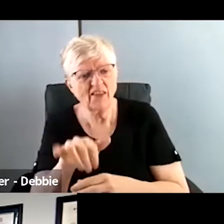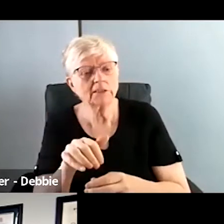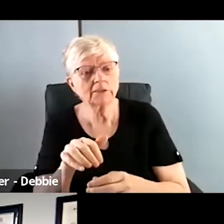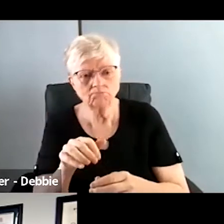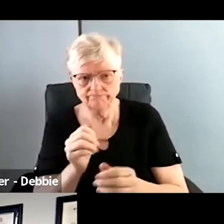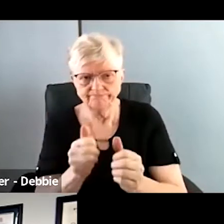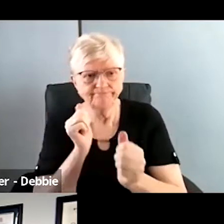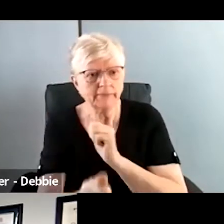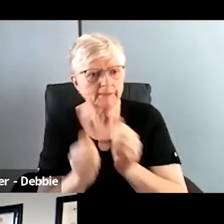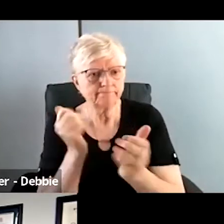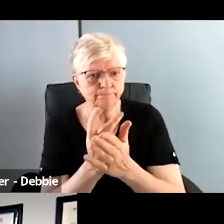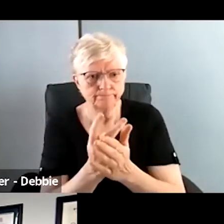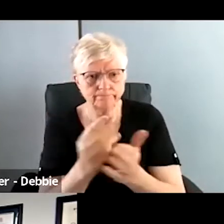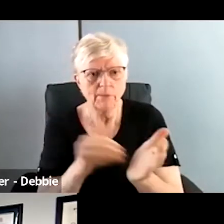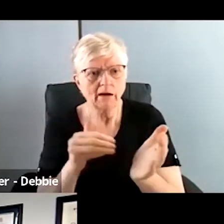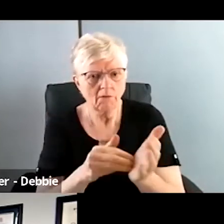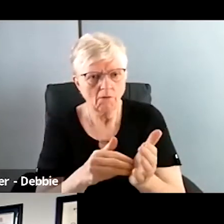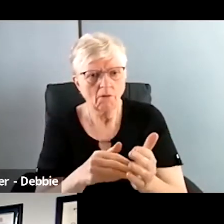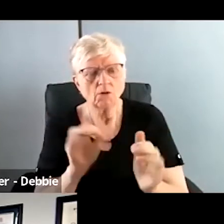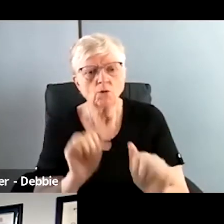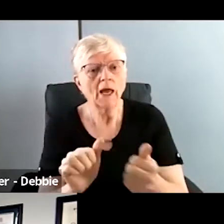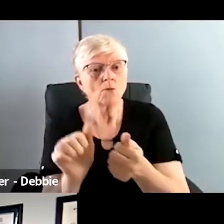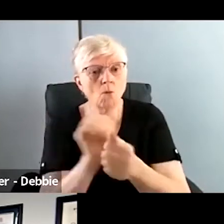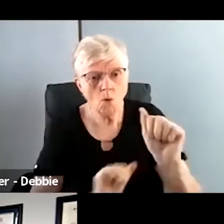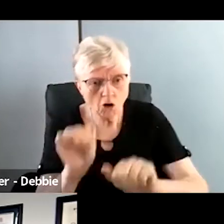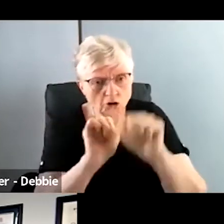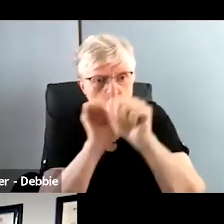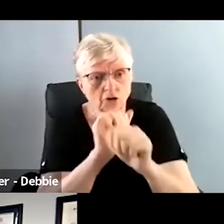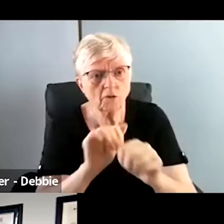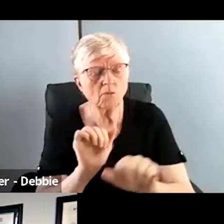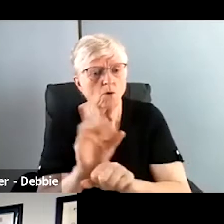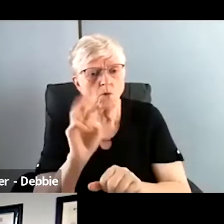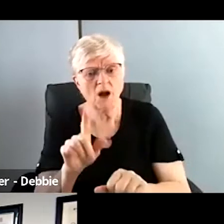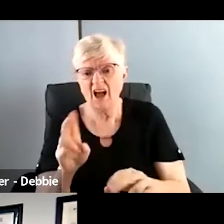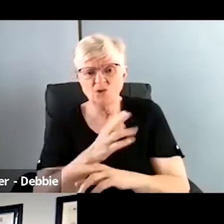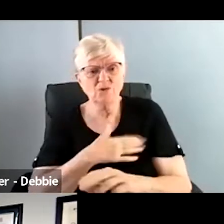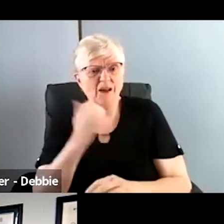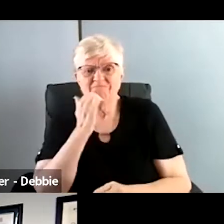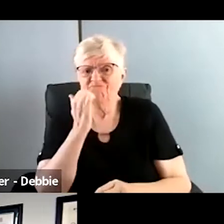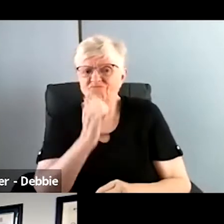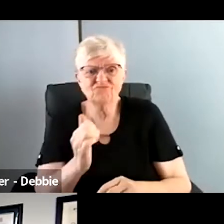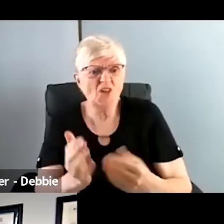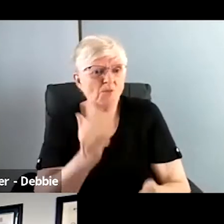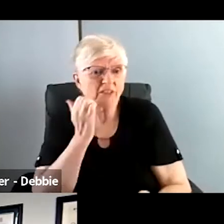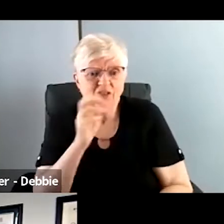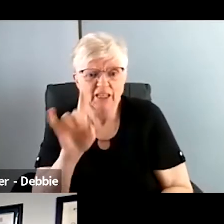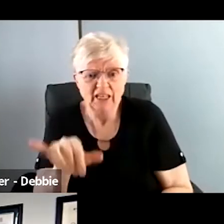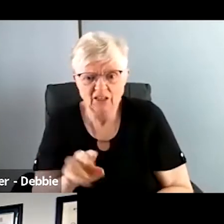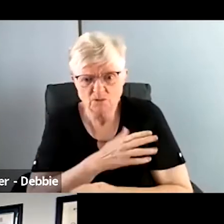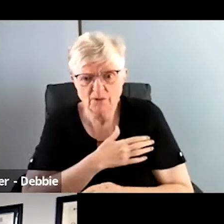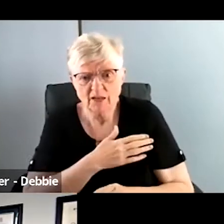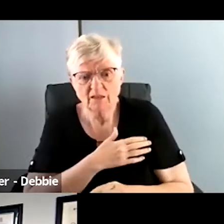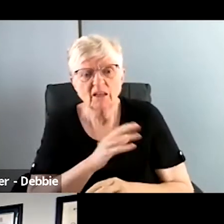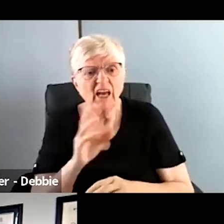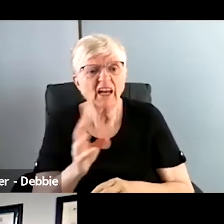Alberta. They're washable. They do work well. I use mine almost every day. And I've